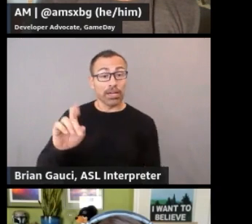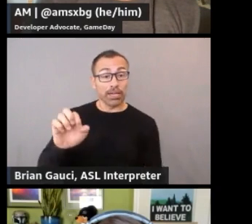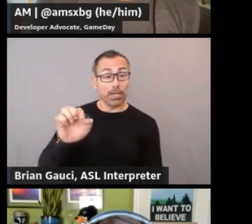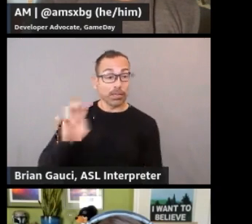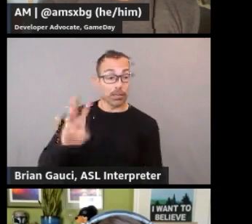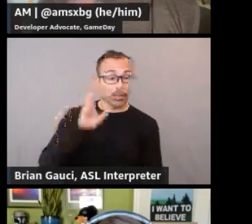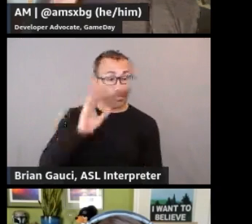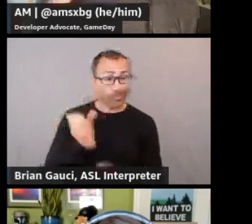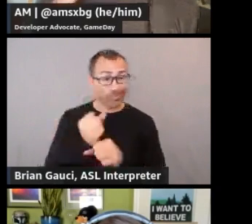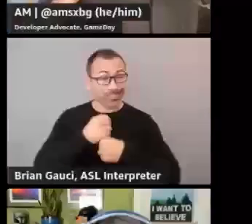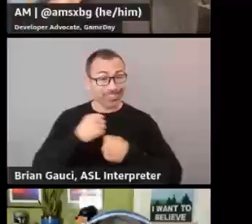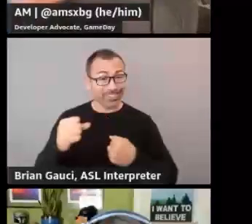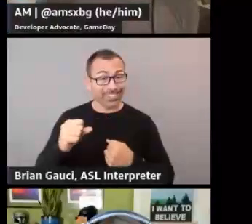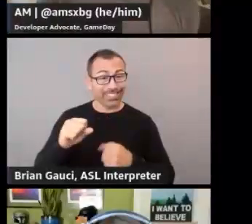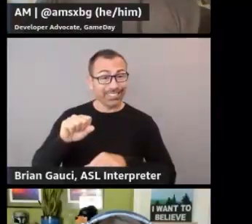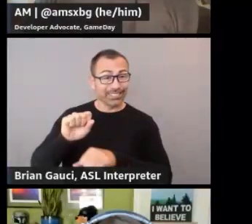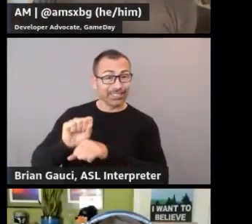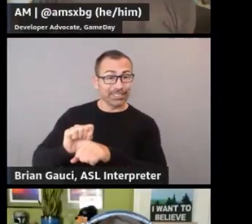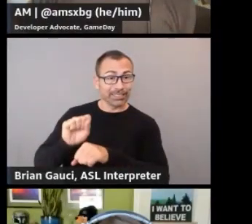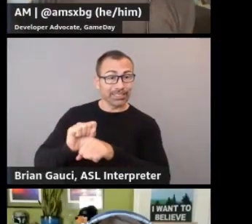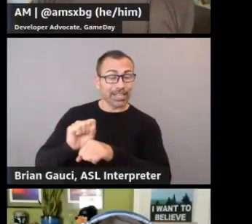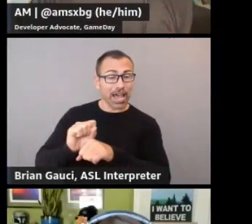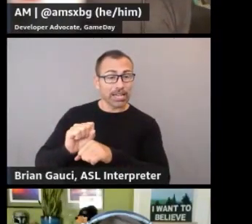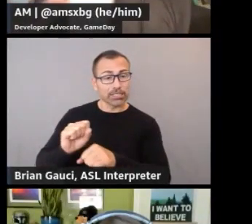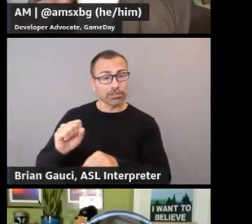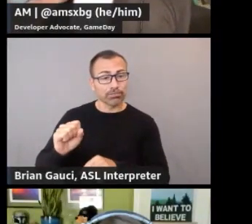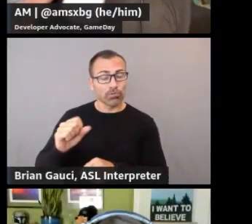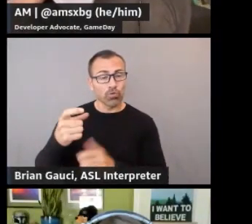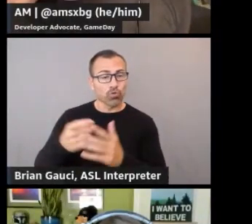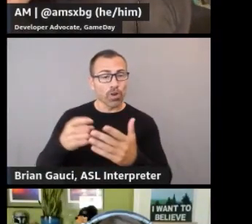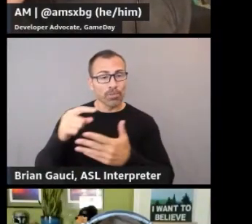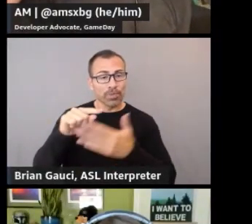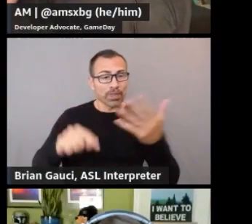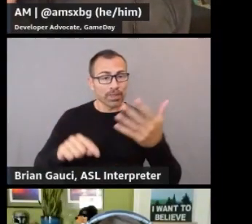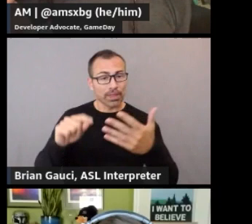for the task list. So the